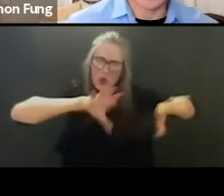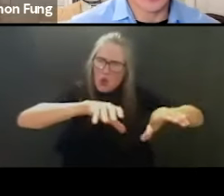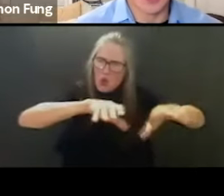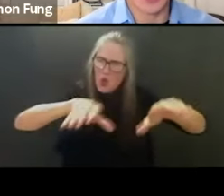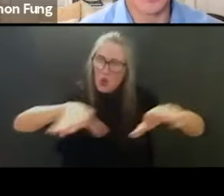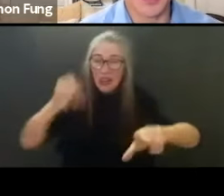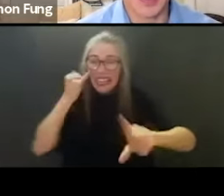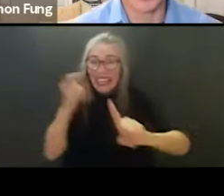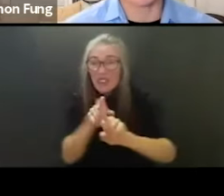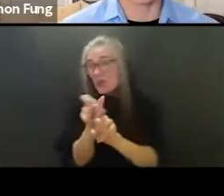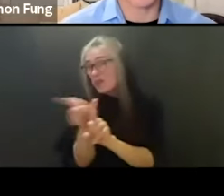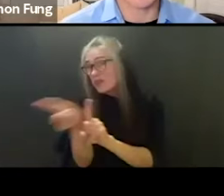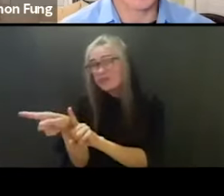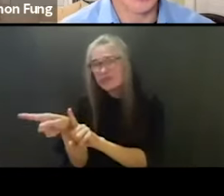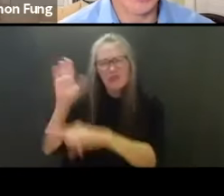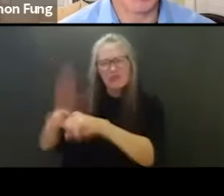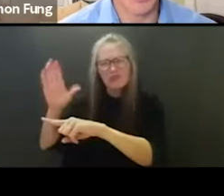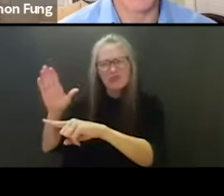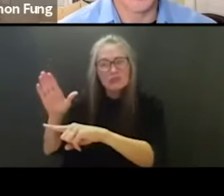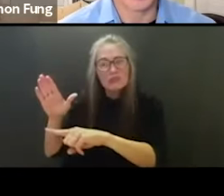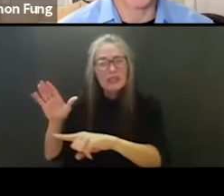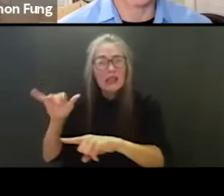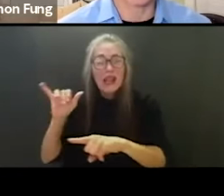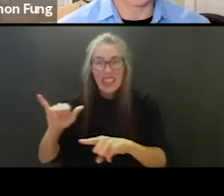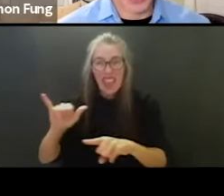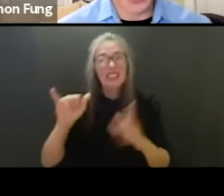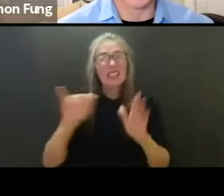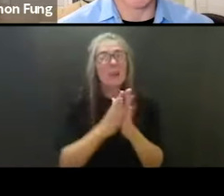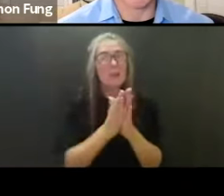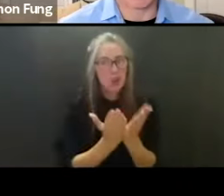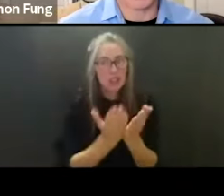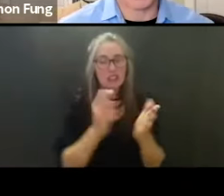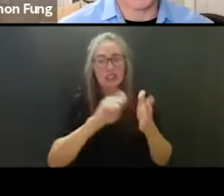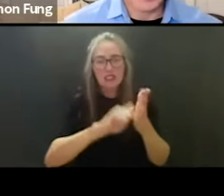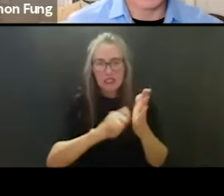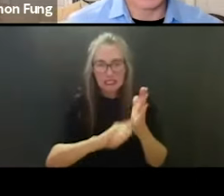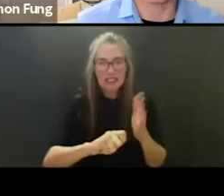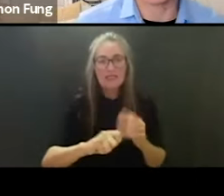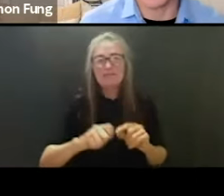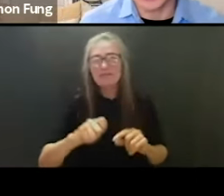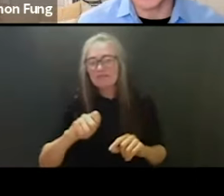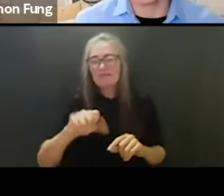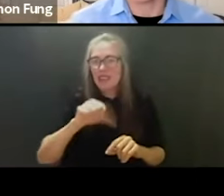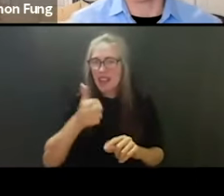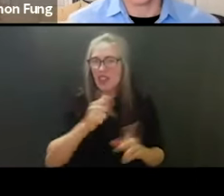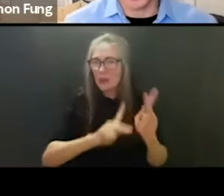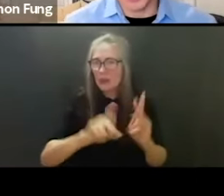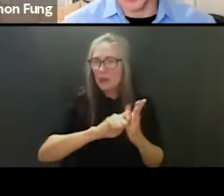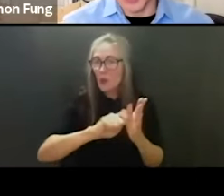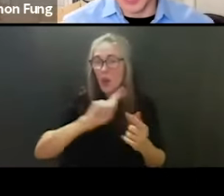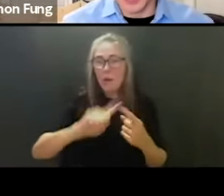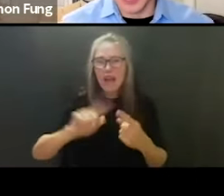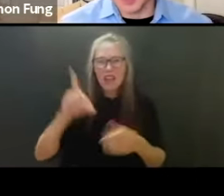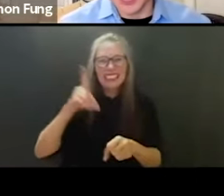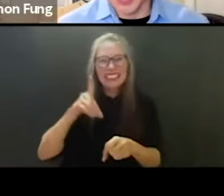my colleagues, Steve Levitsky and Dan Ziblott wrote a very important book, How Democracies Die. David Runciman